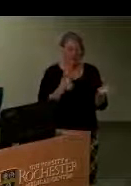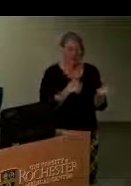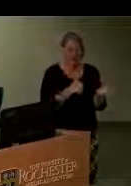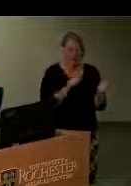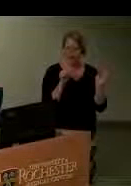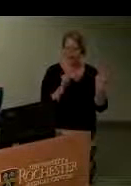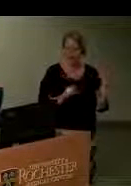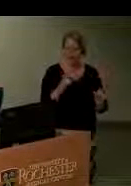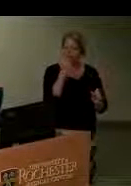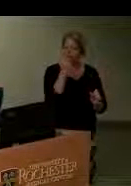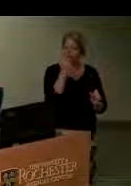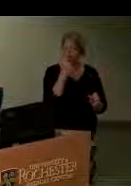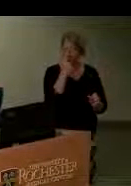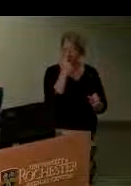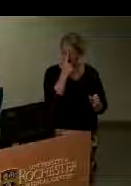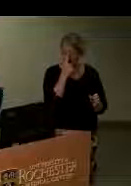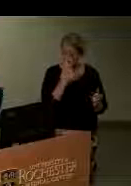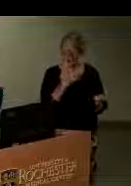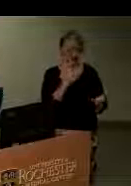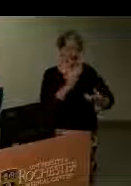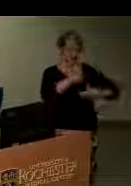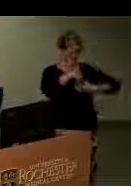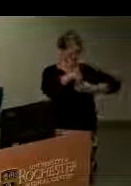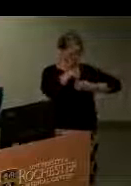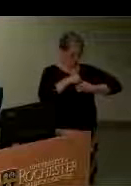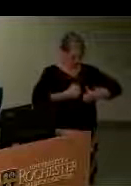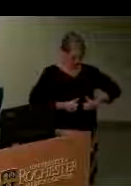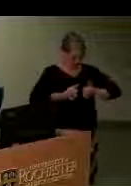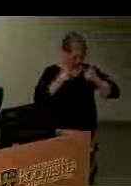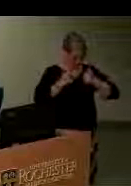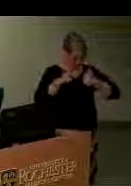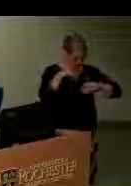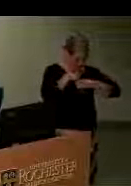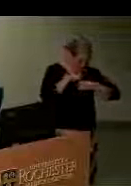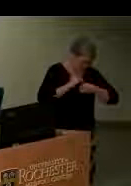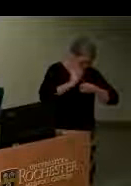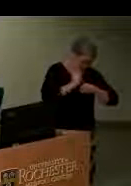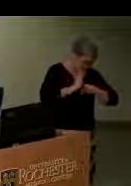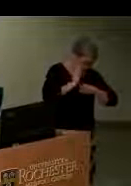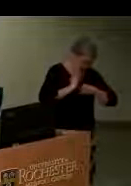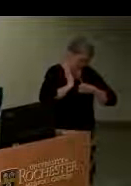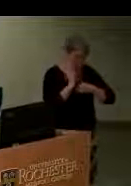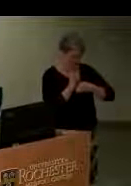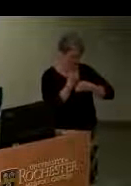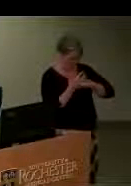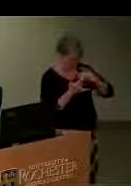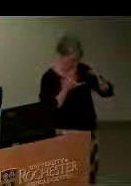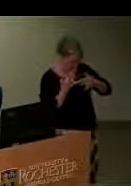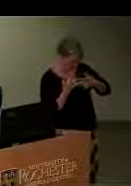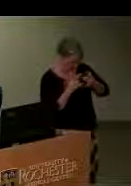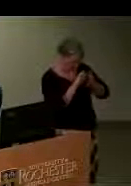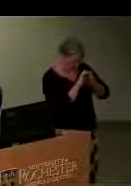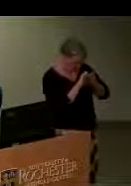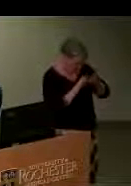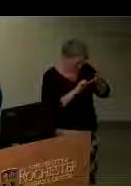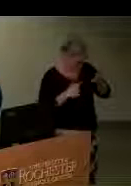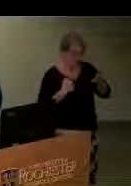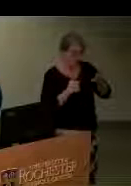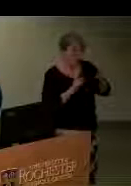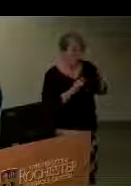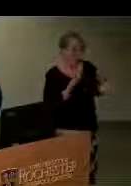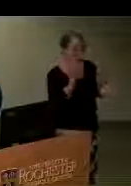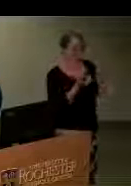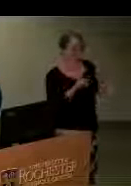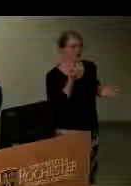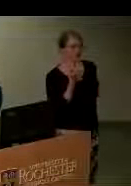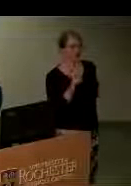of understanding what's our inner life, our inner experiences, our feelings, and we can tell people what